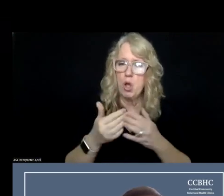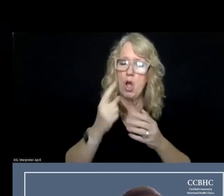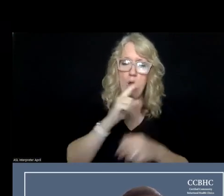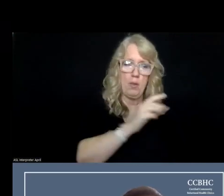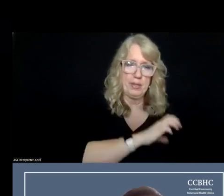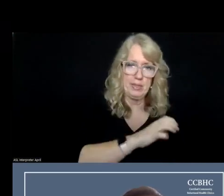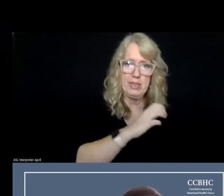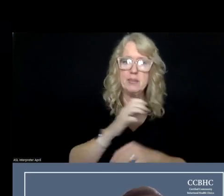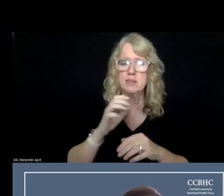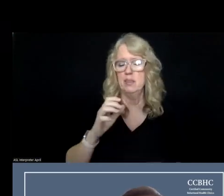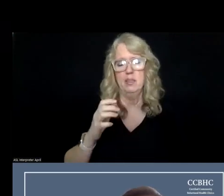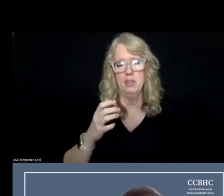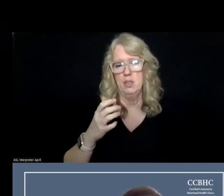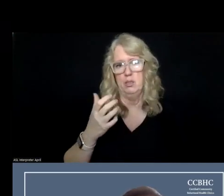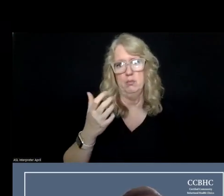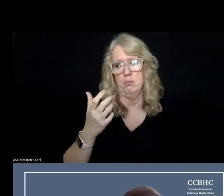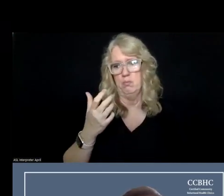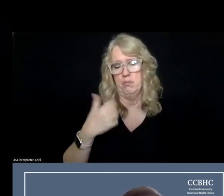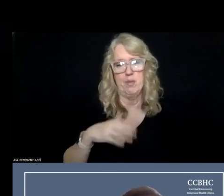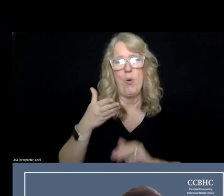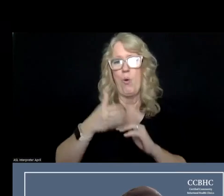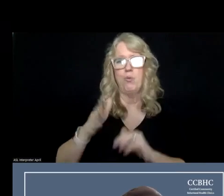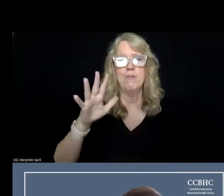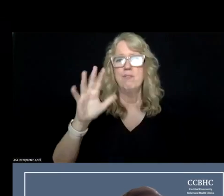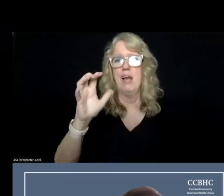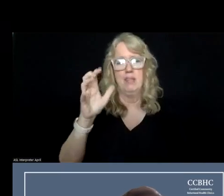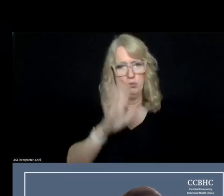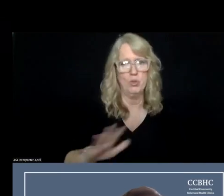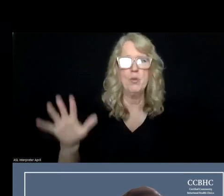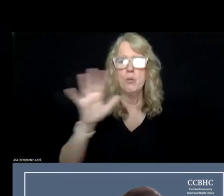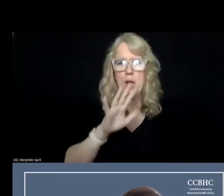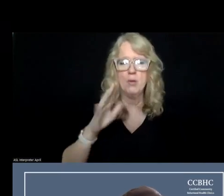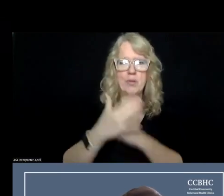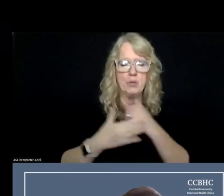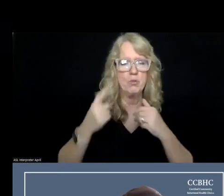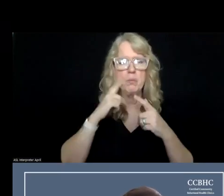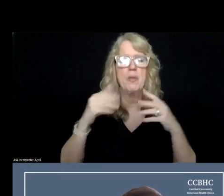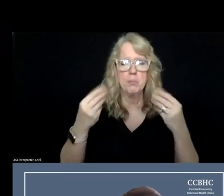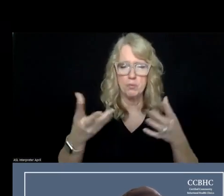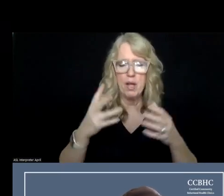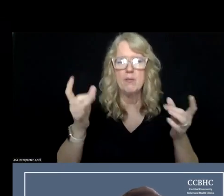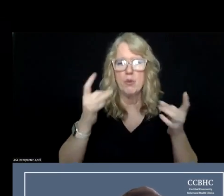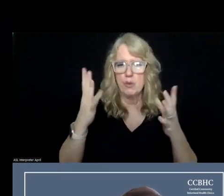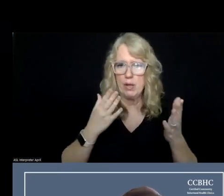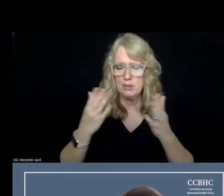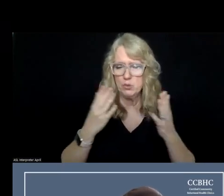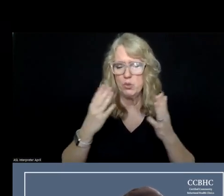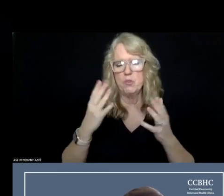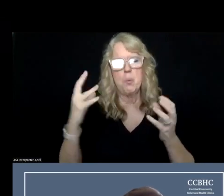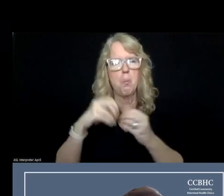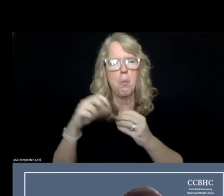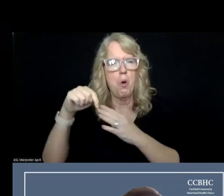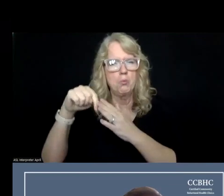clinics, there's a little bit more than 500 of these across the country at this point, have to provide crisis services. I'm going to talk about that in a little bit more